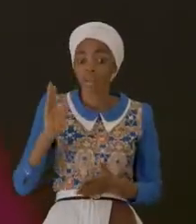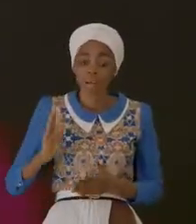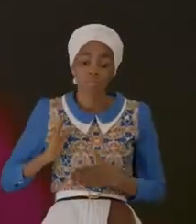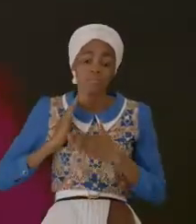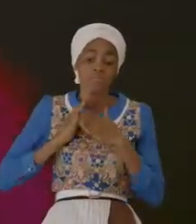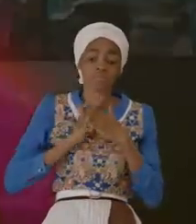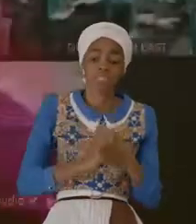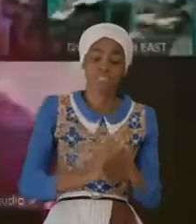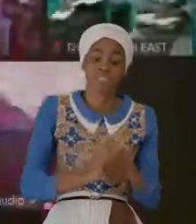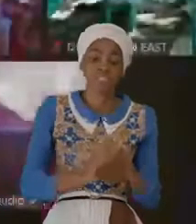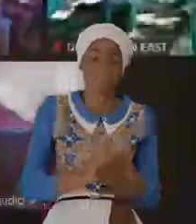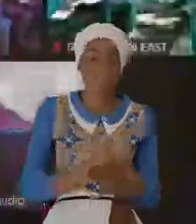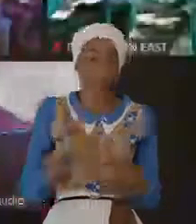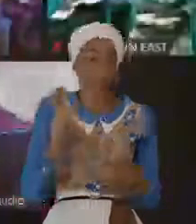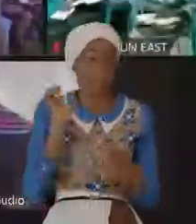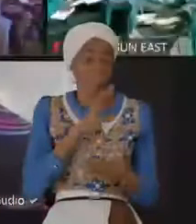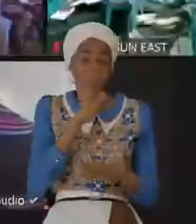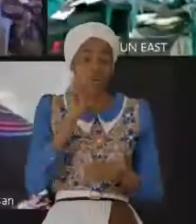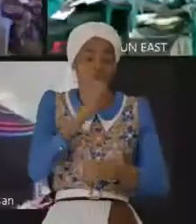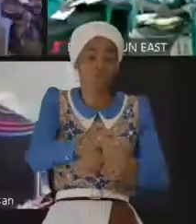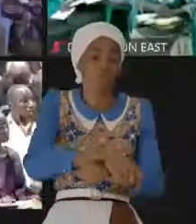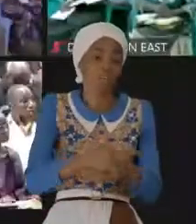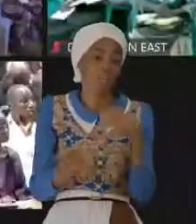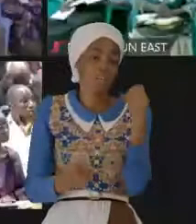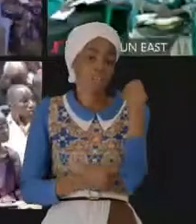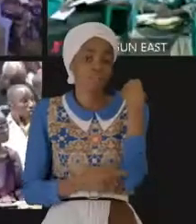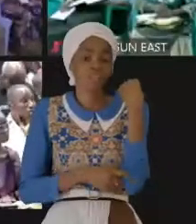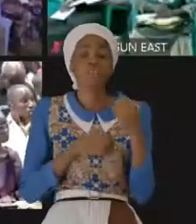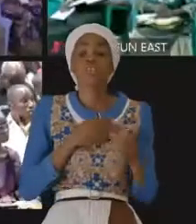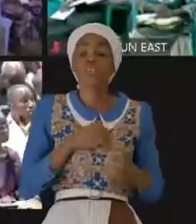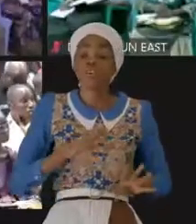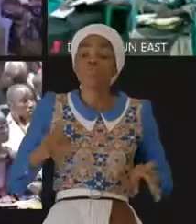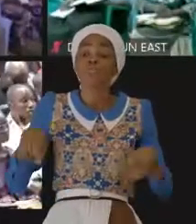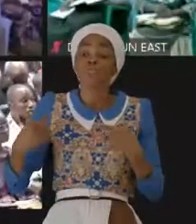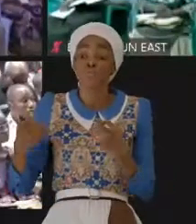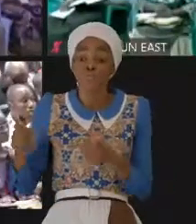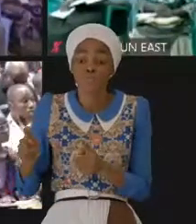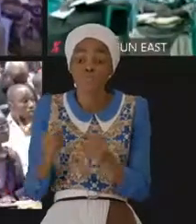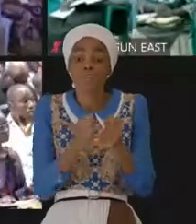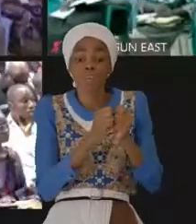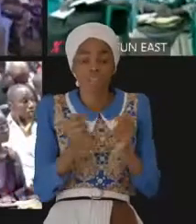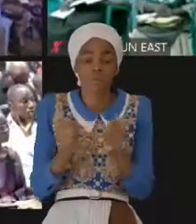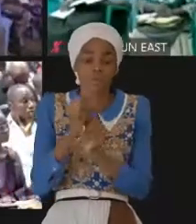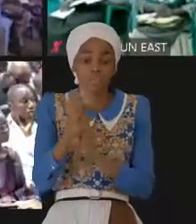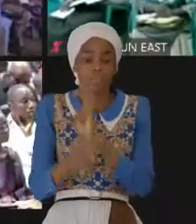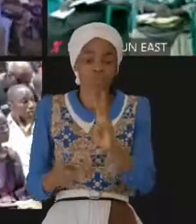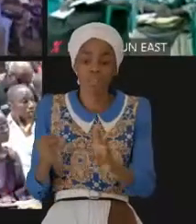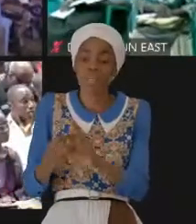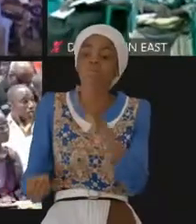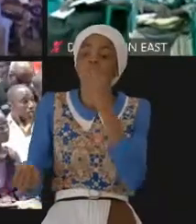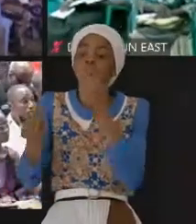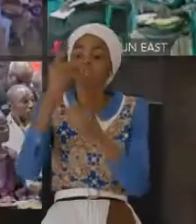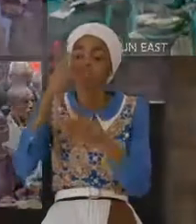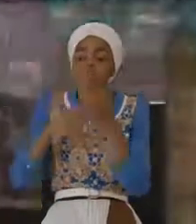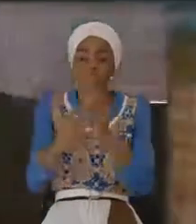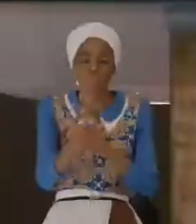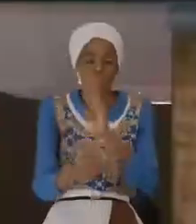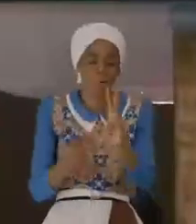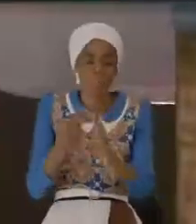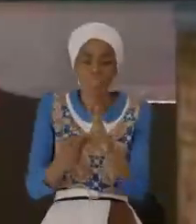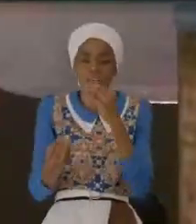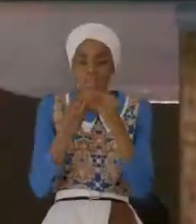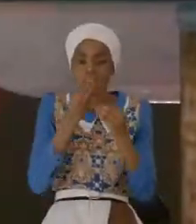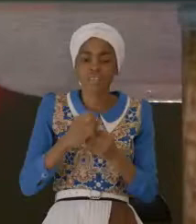Temptation that flows along with the world that eats what they are eating drinking their